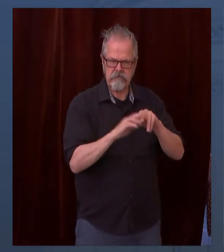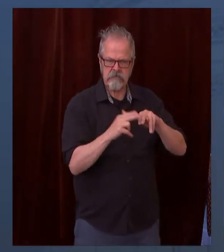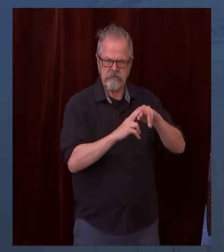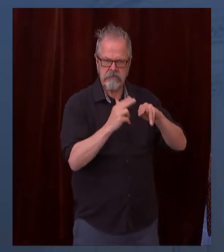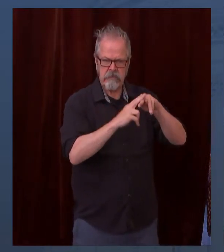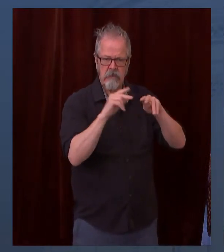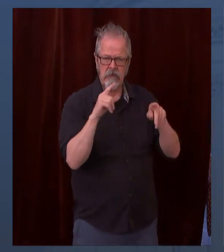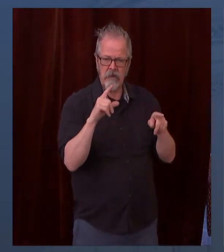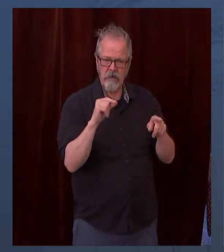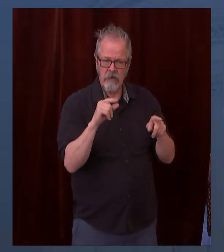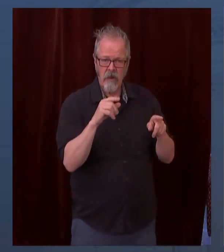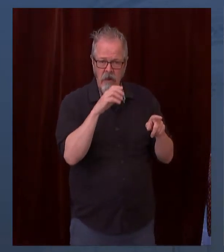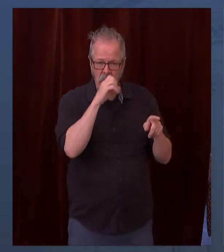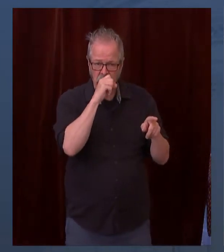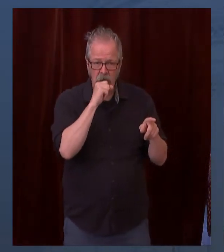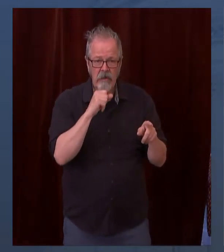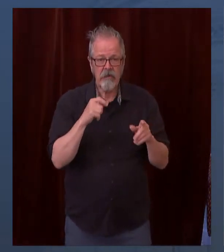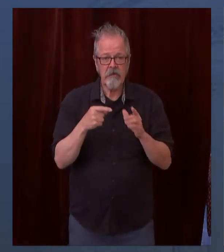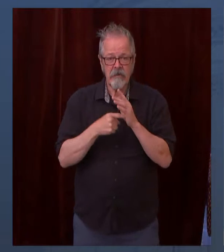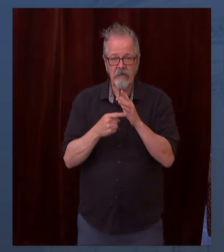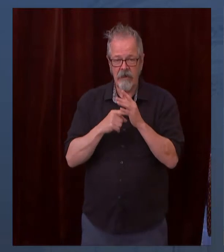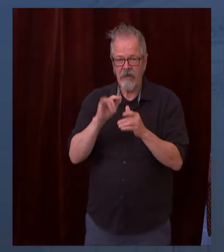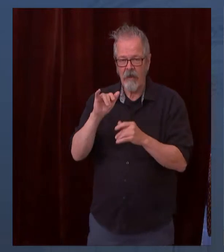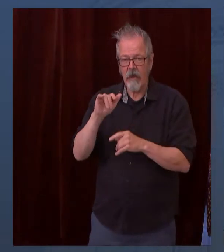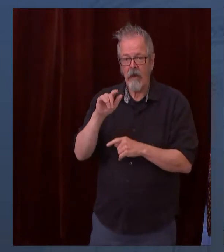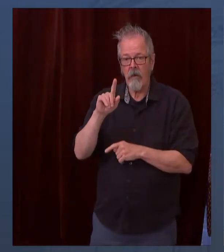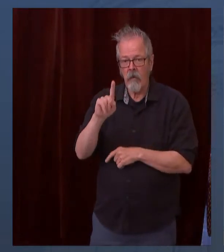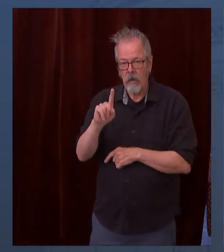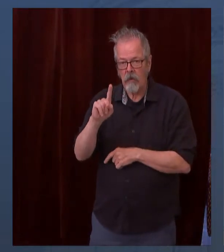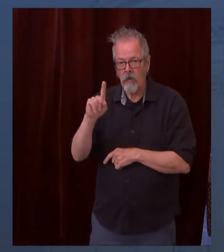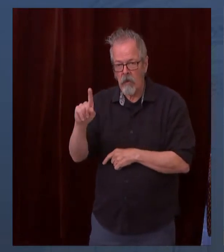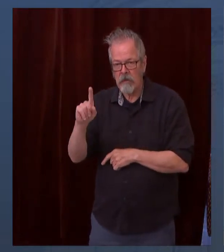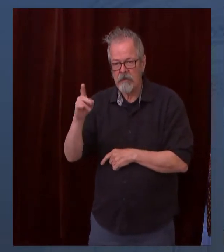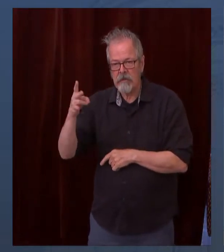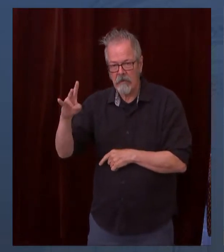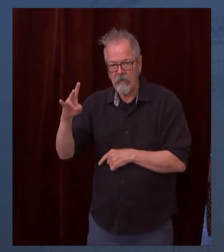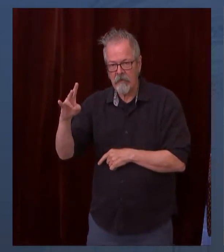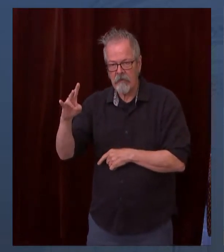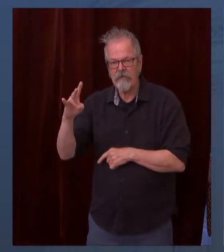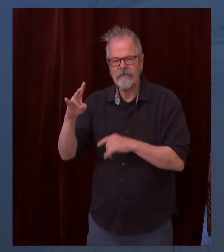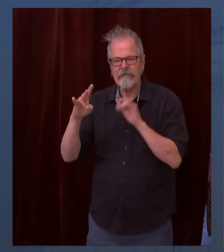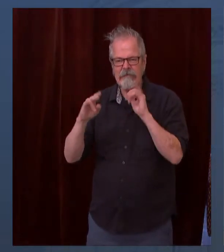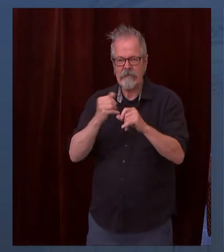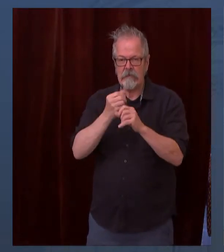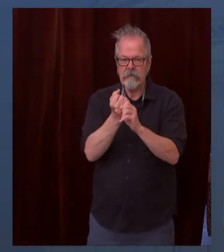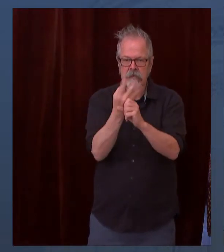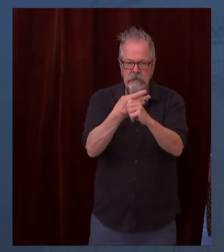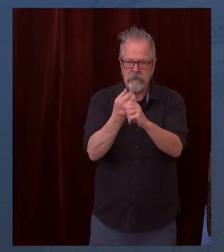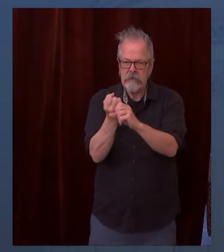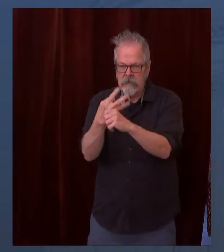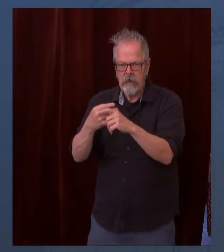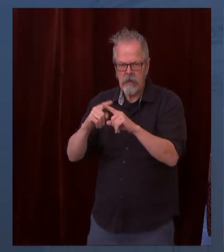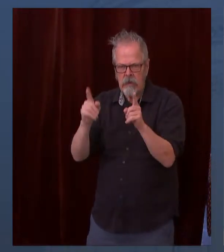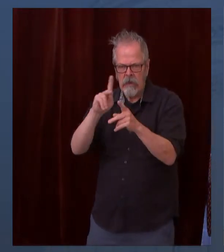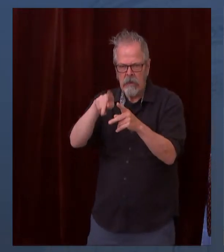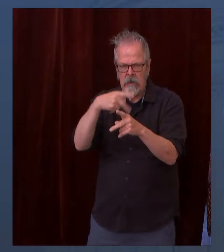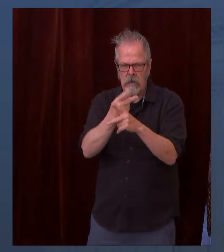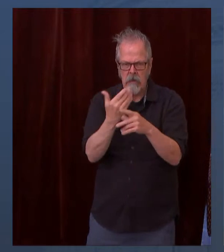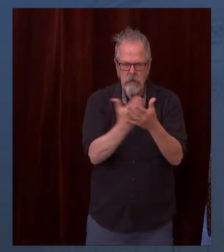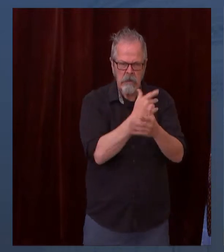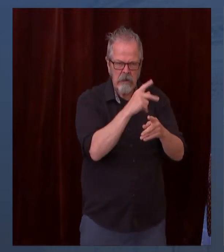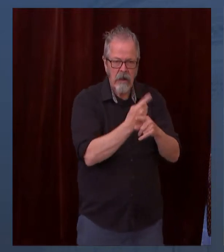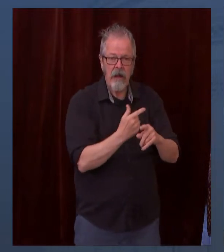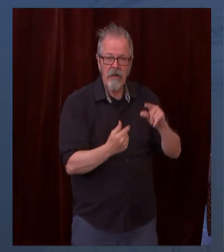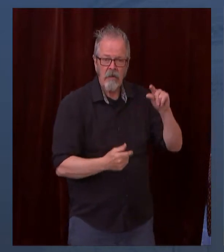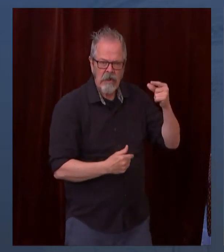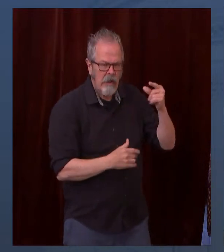I recall. You'll then see green, which represents a third variety. And as the sweep goes across, you'll